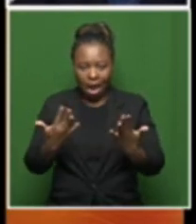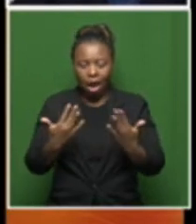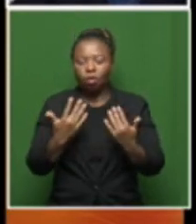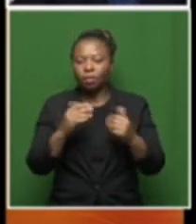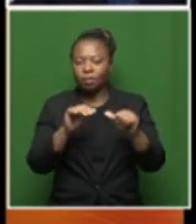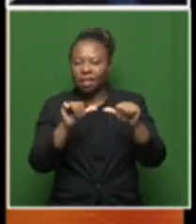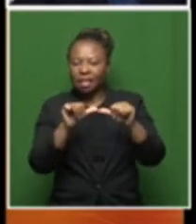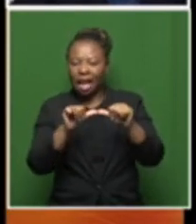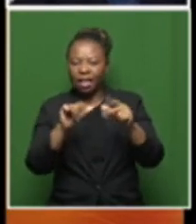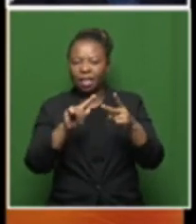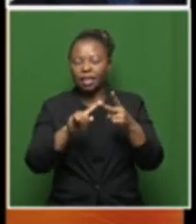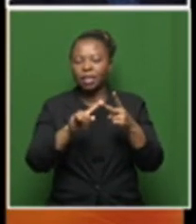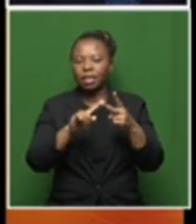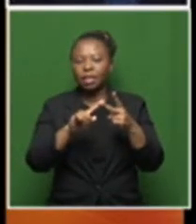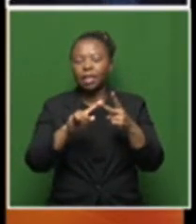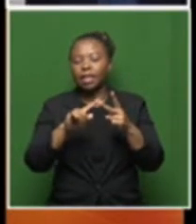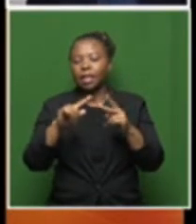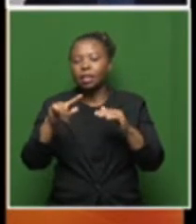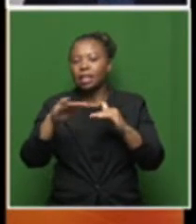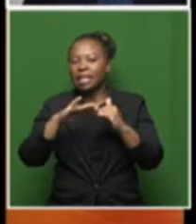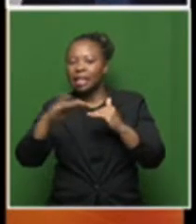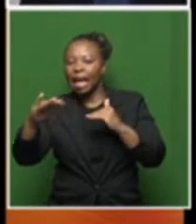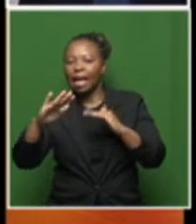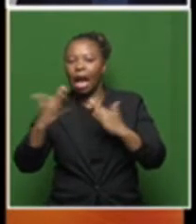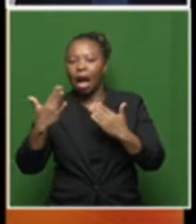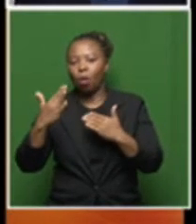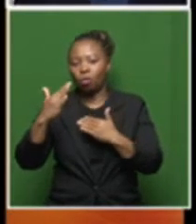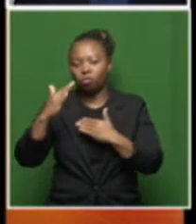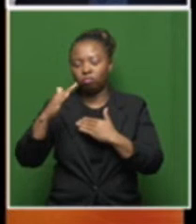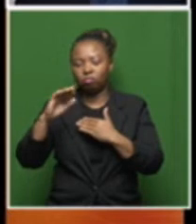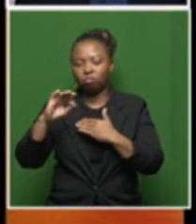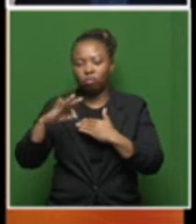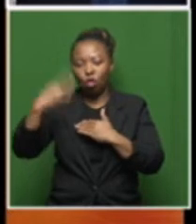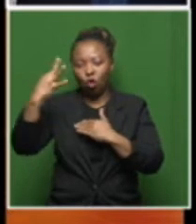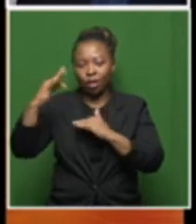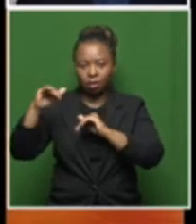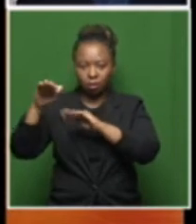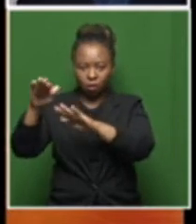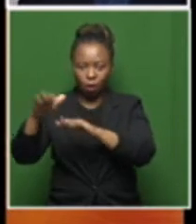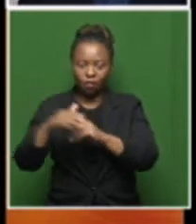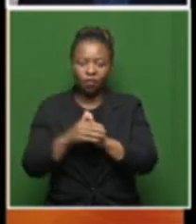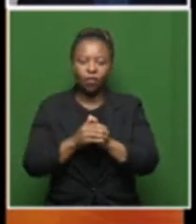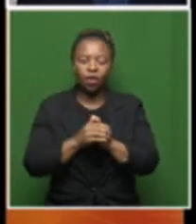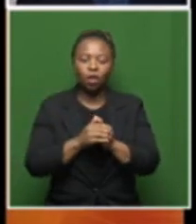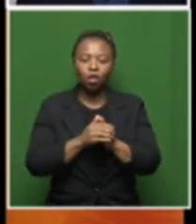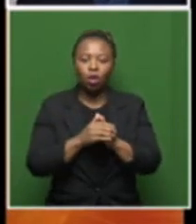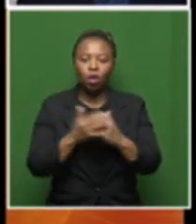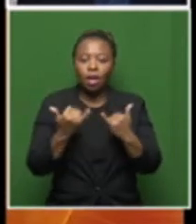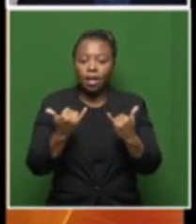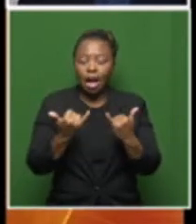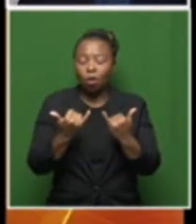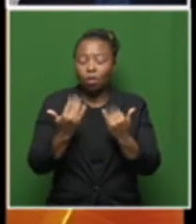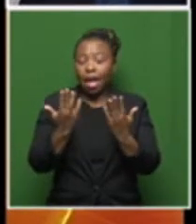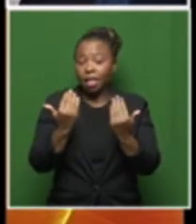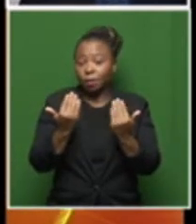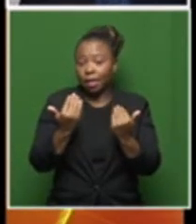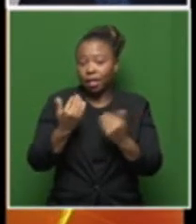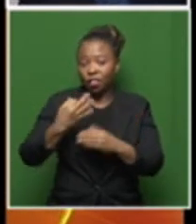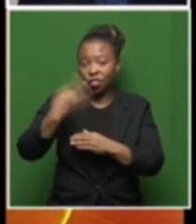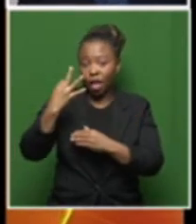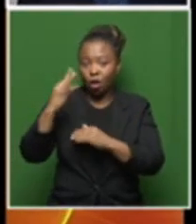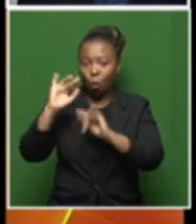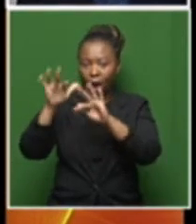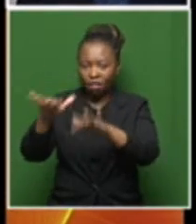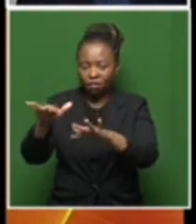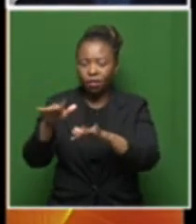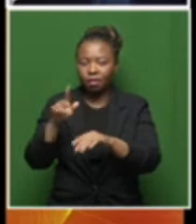size and the scale of a third wave. Obviously, the modeling consortium is currently updating their third wave expectations, and they're taking Delta